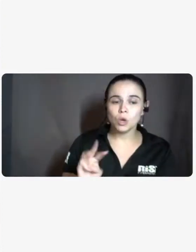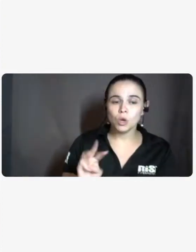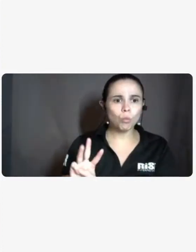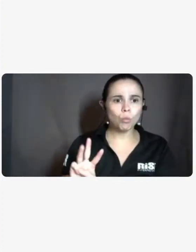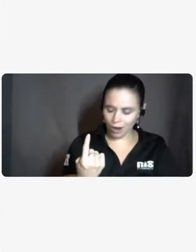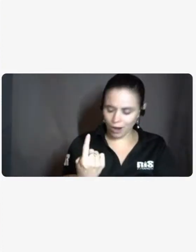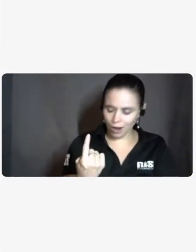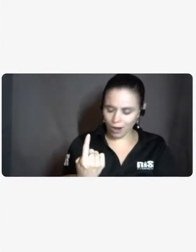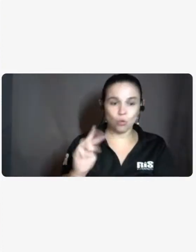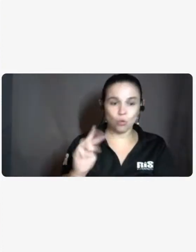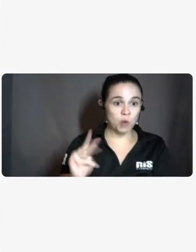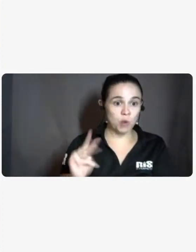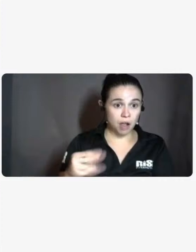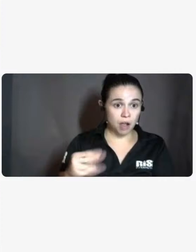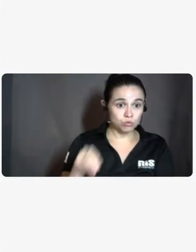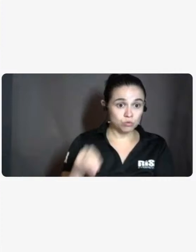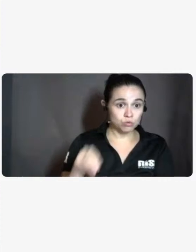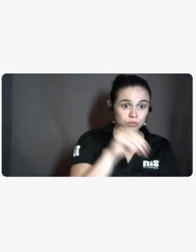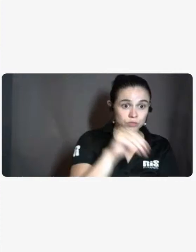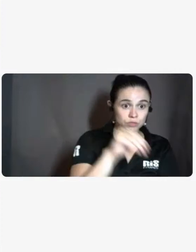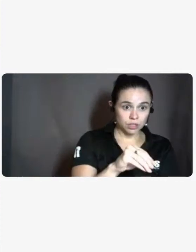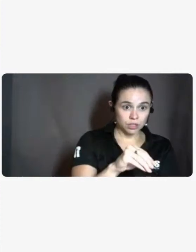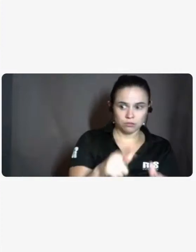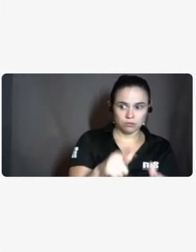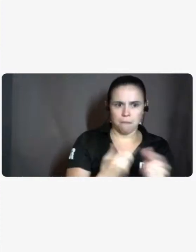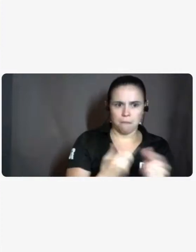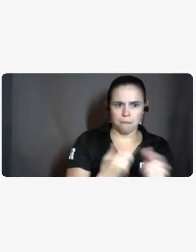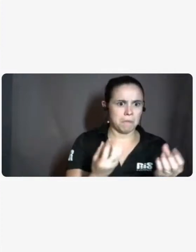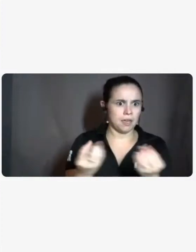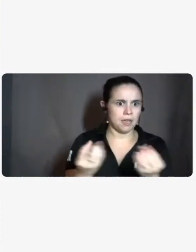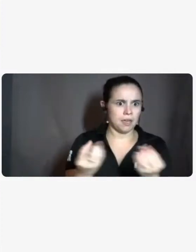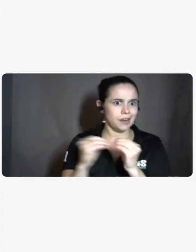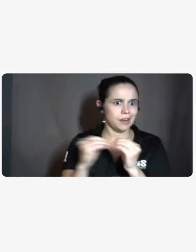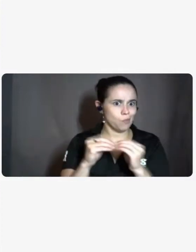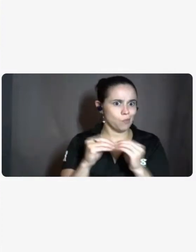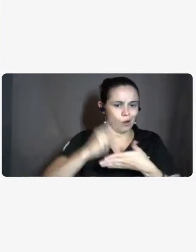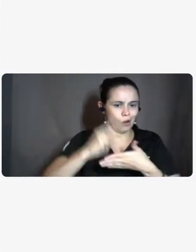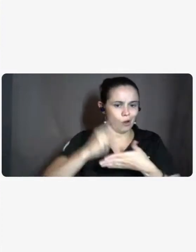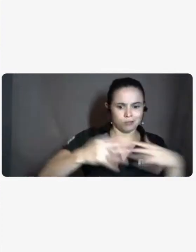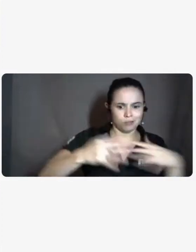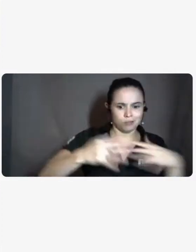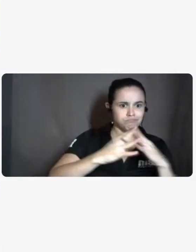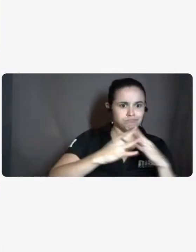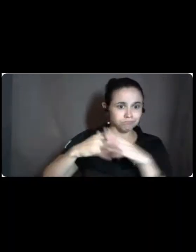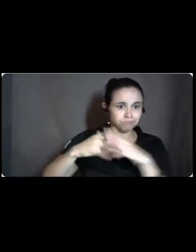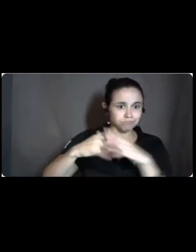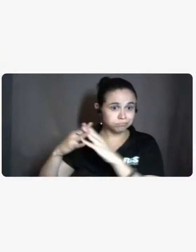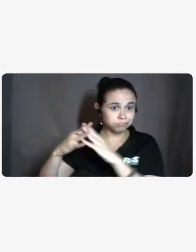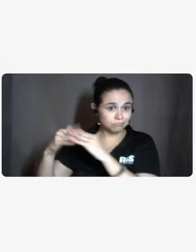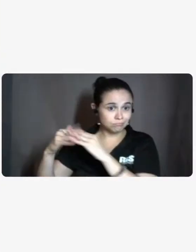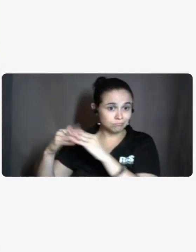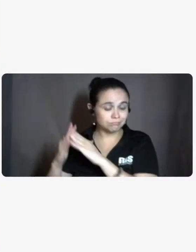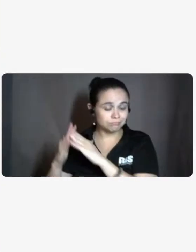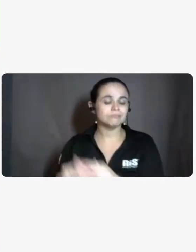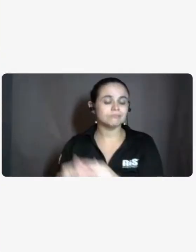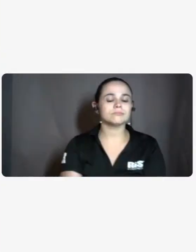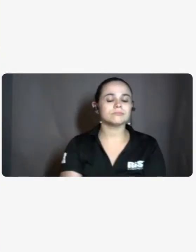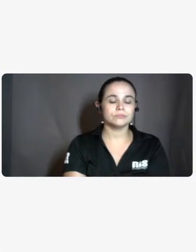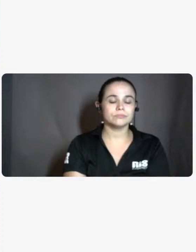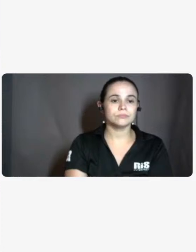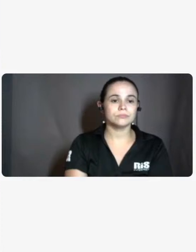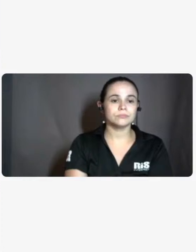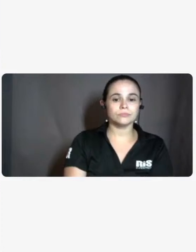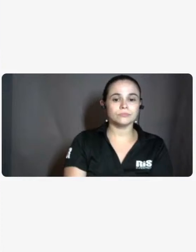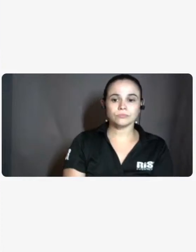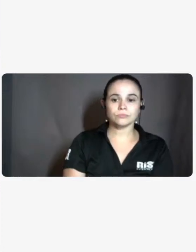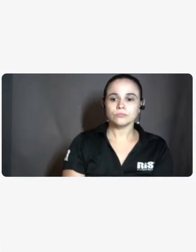other projects that are in planning stage, and it appears that this is an area that